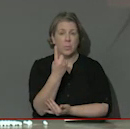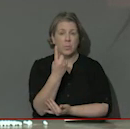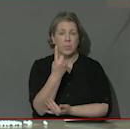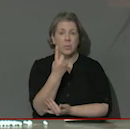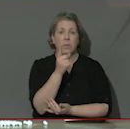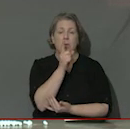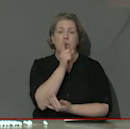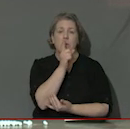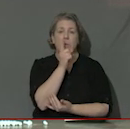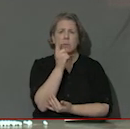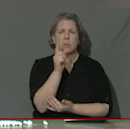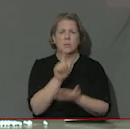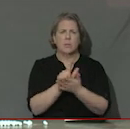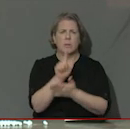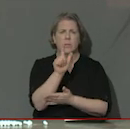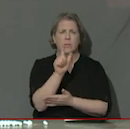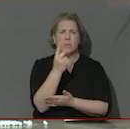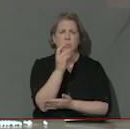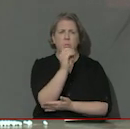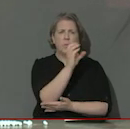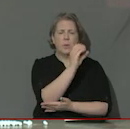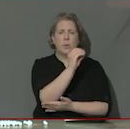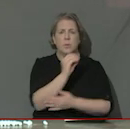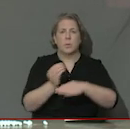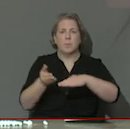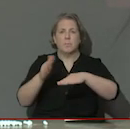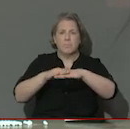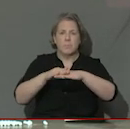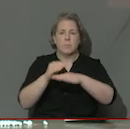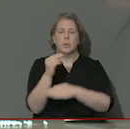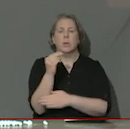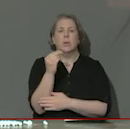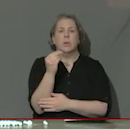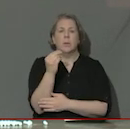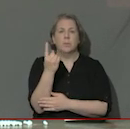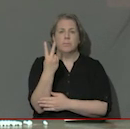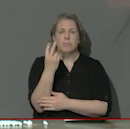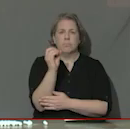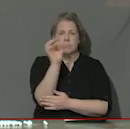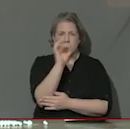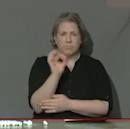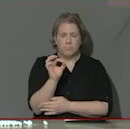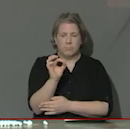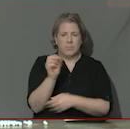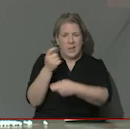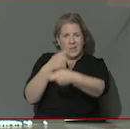21,017,200. The markup, 120%. And the trade discount,